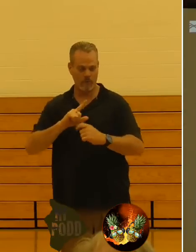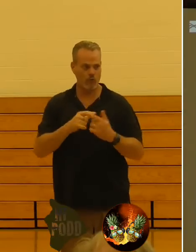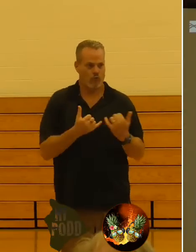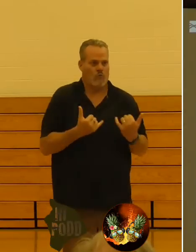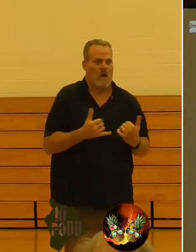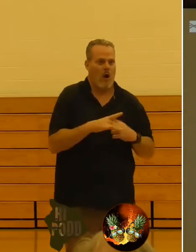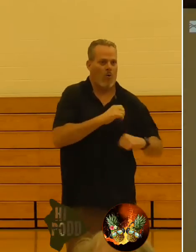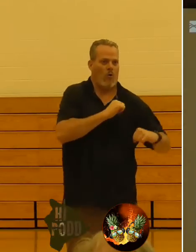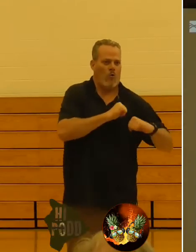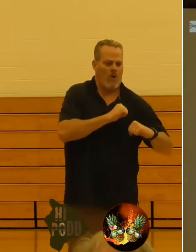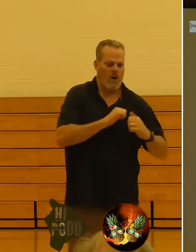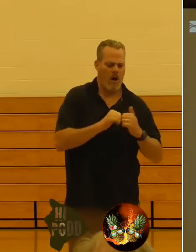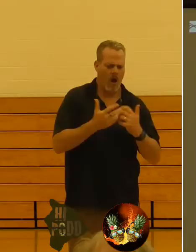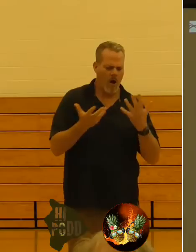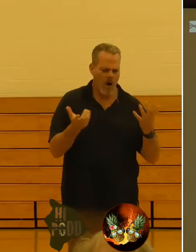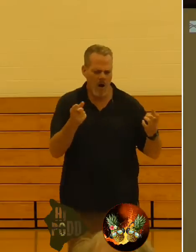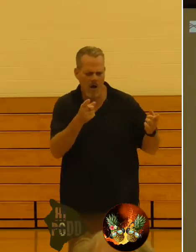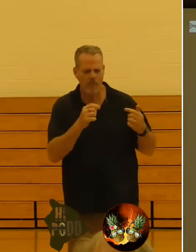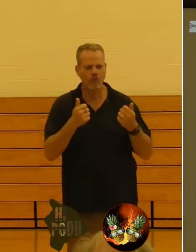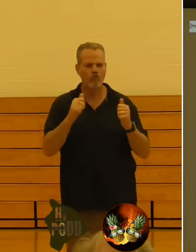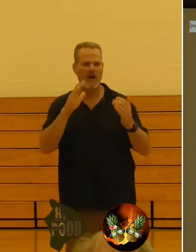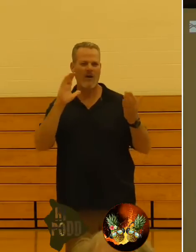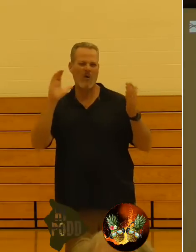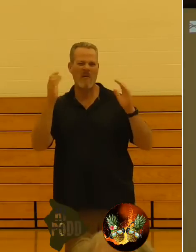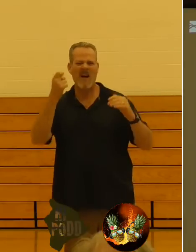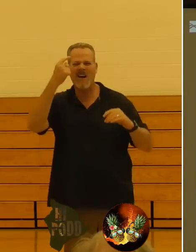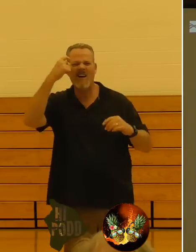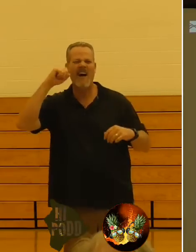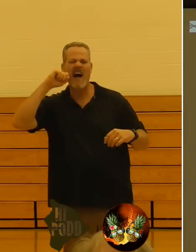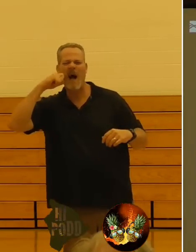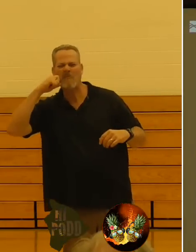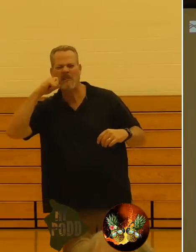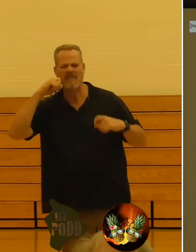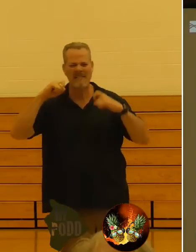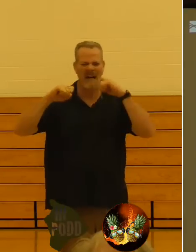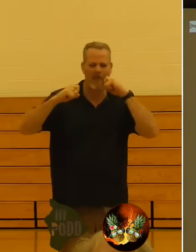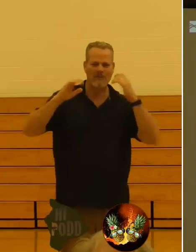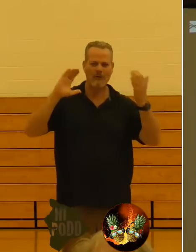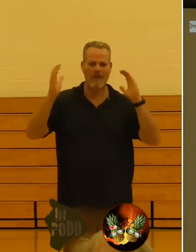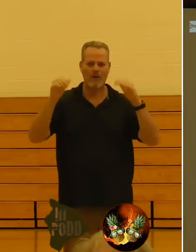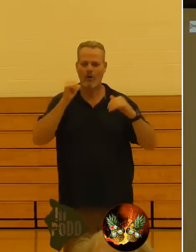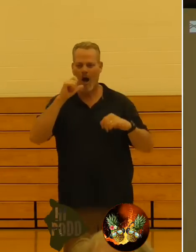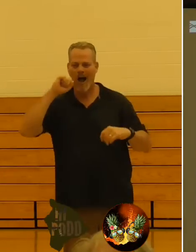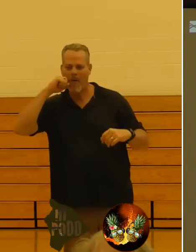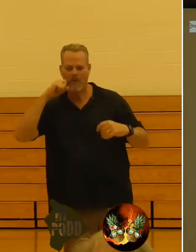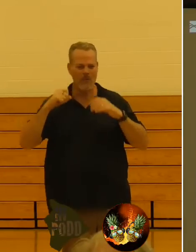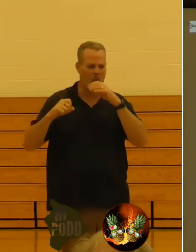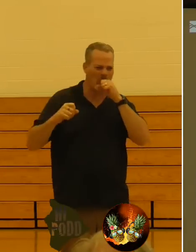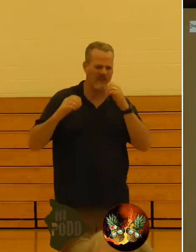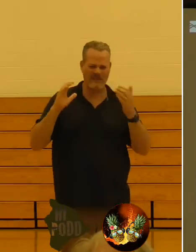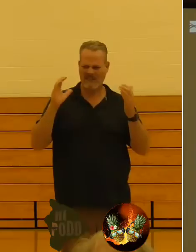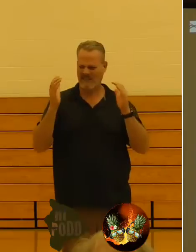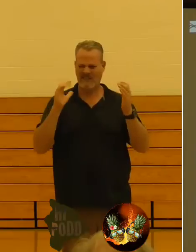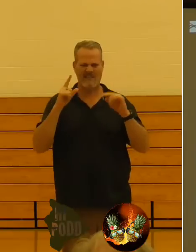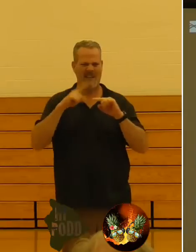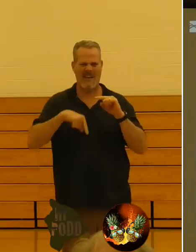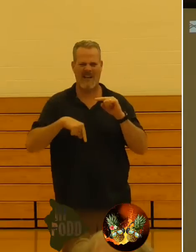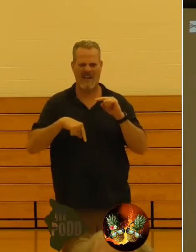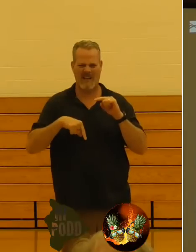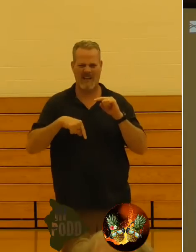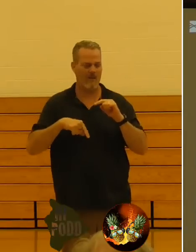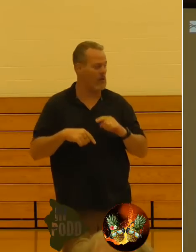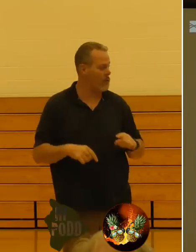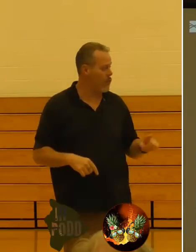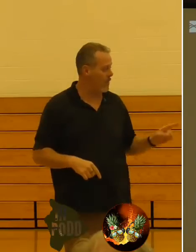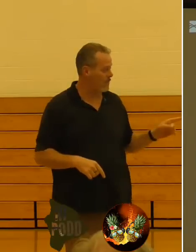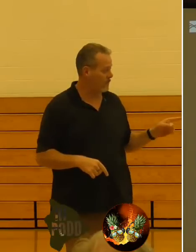current activity, trying to compare apples to apples instead of apples to oranges right here. The bottom